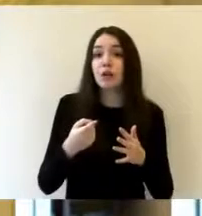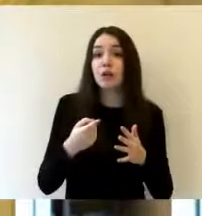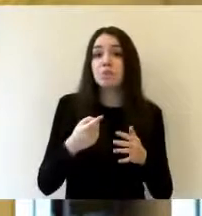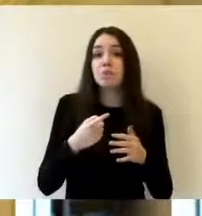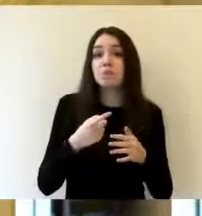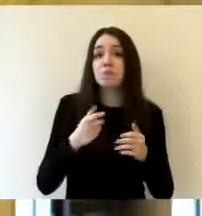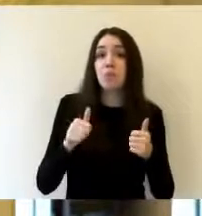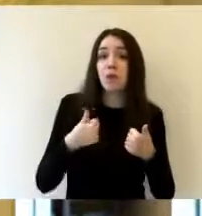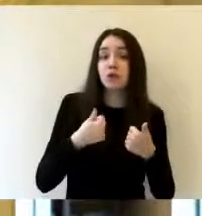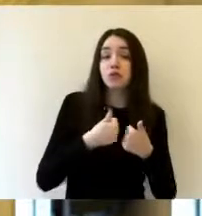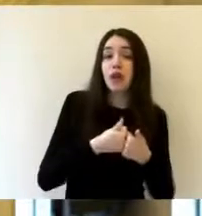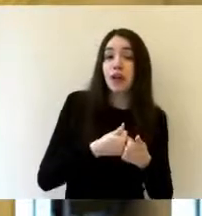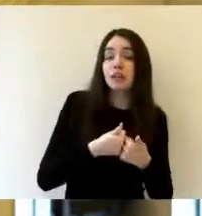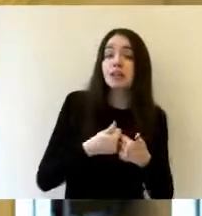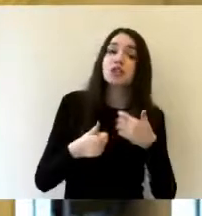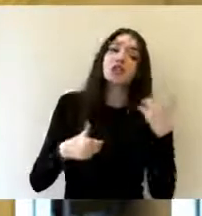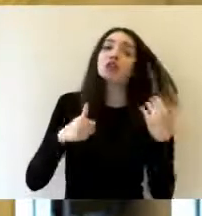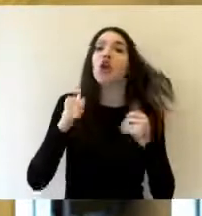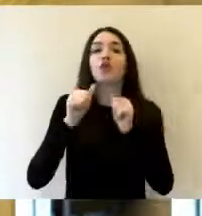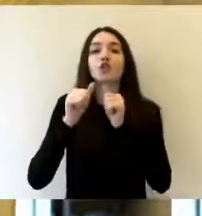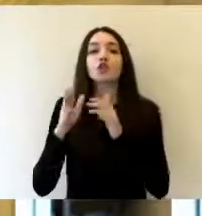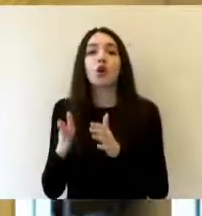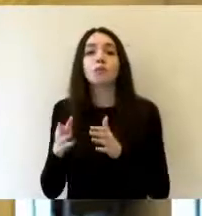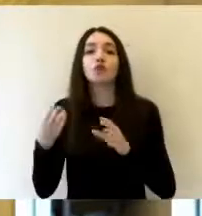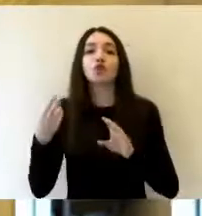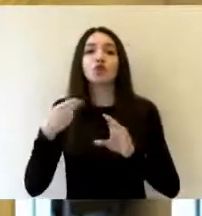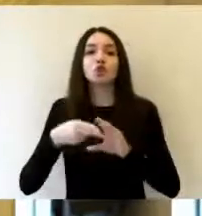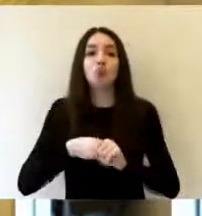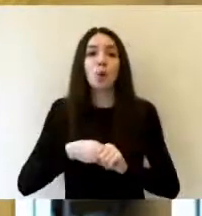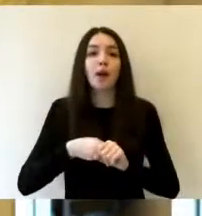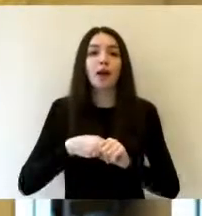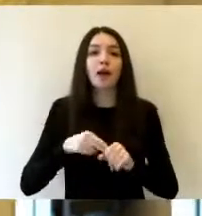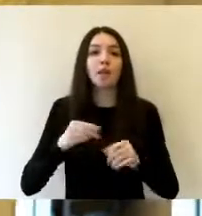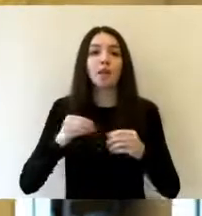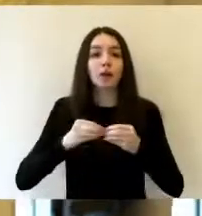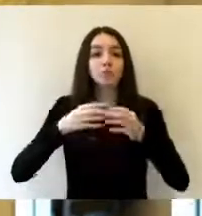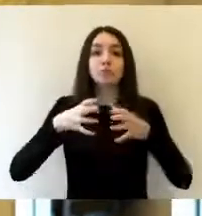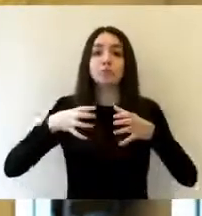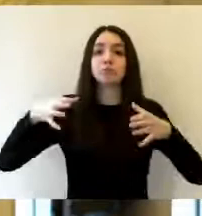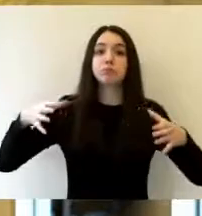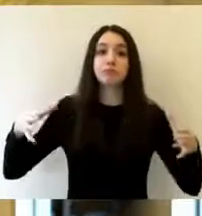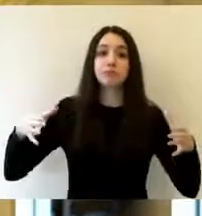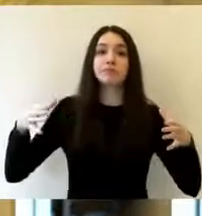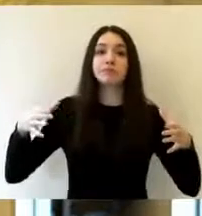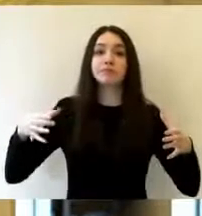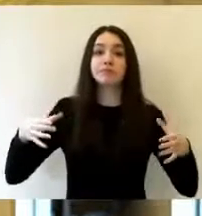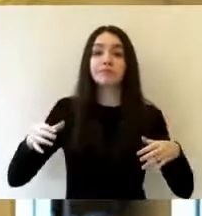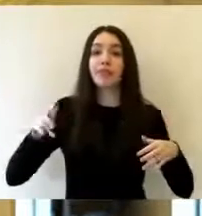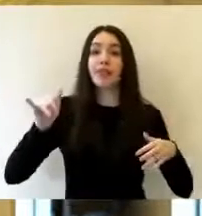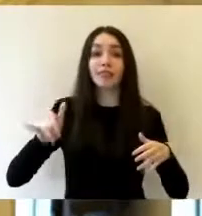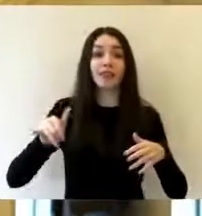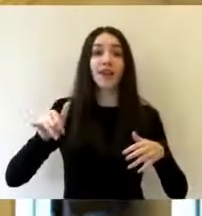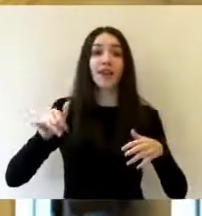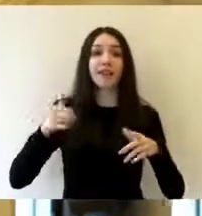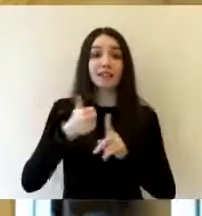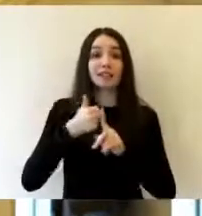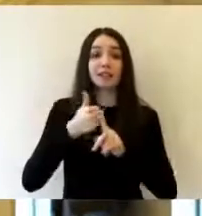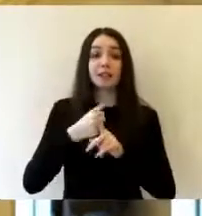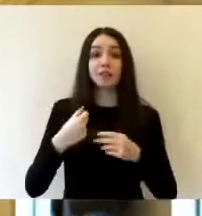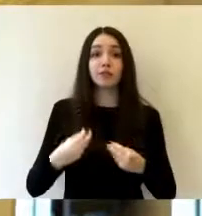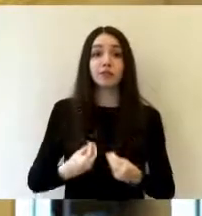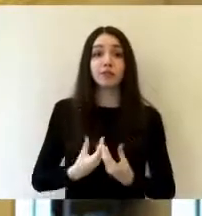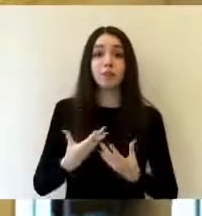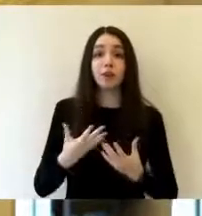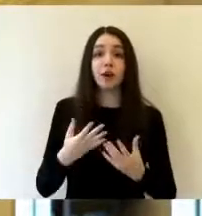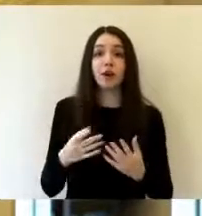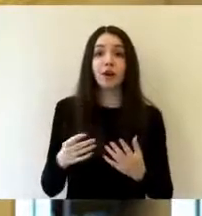jumped in, and then we, you know, kind of it branched out from there. So that's like really inspiring. But in terms of the work that I look